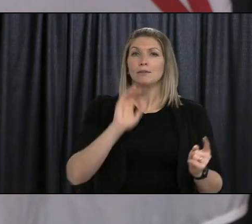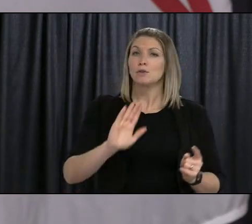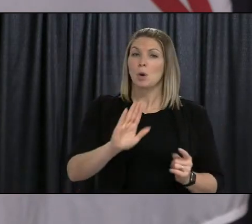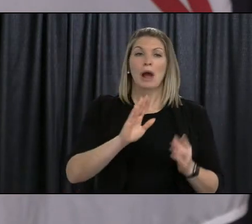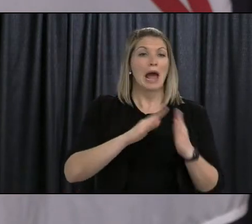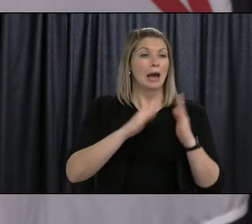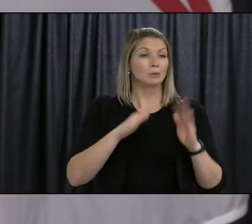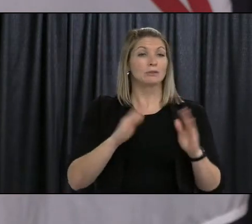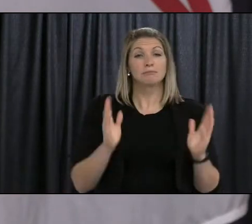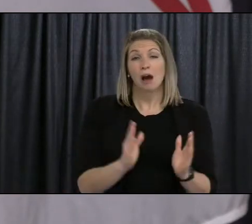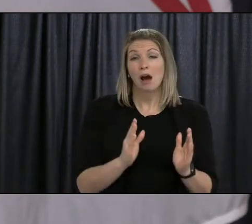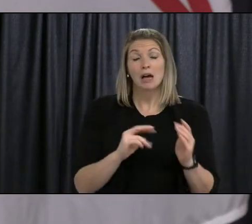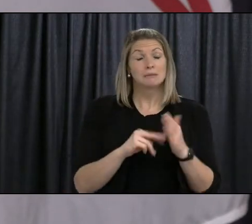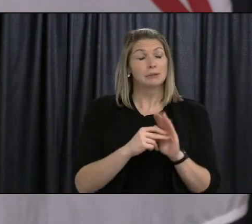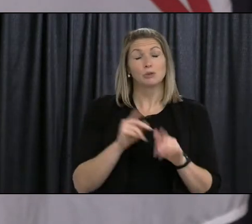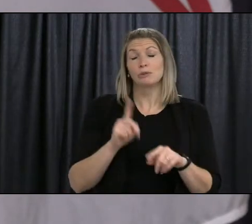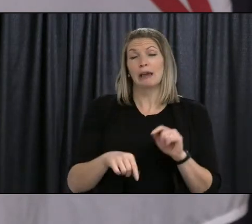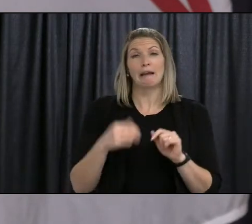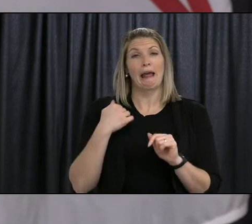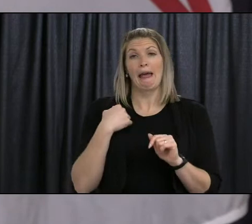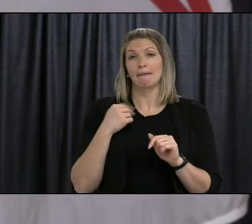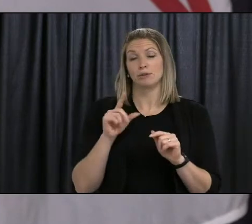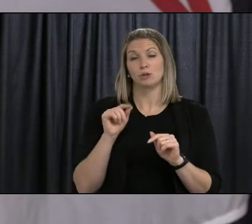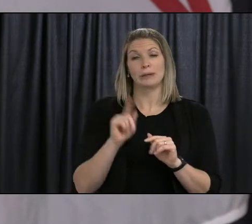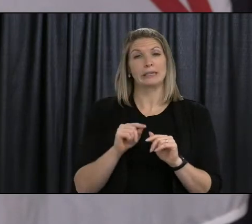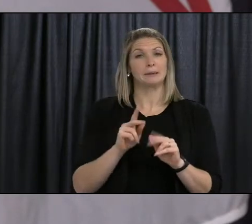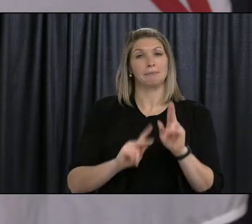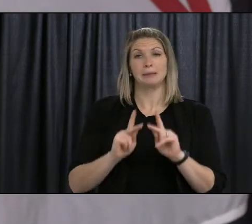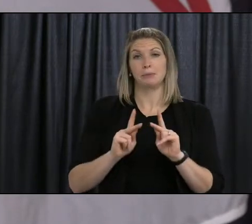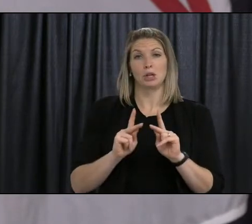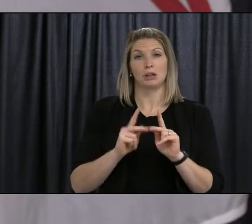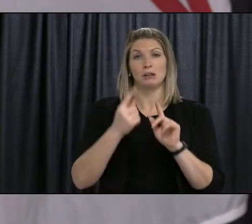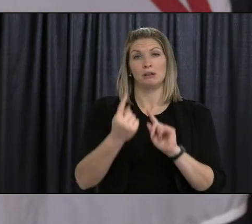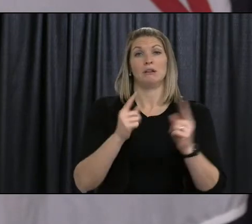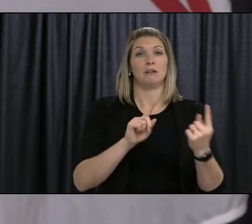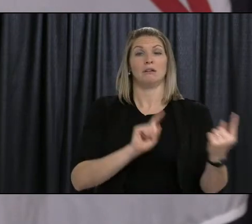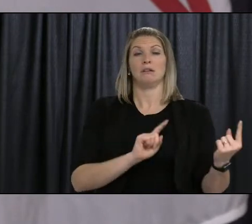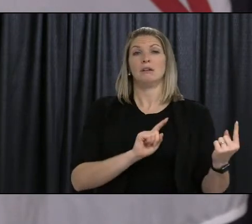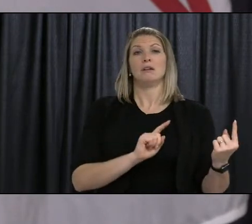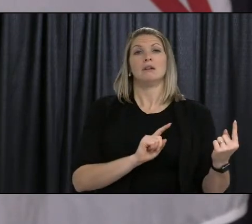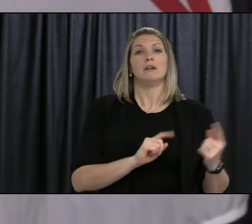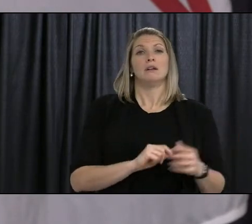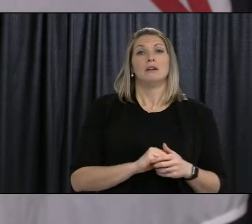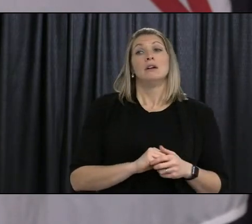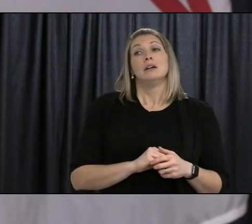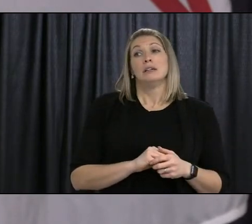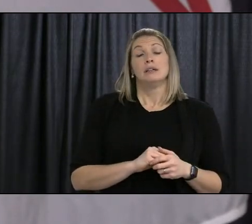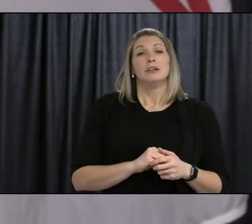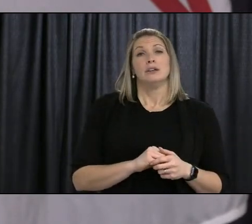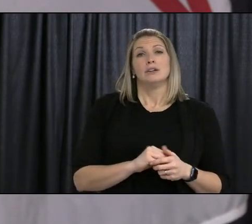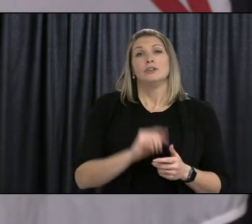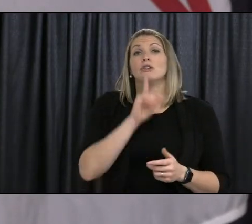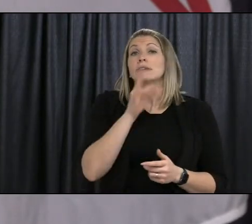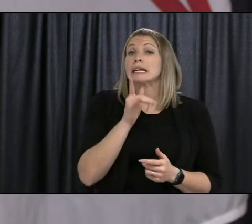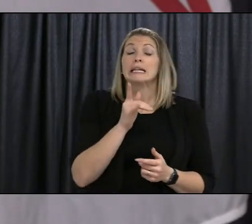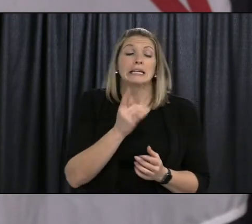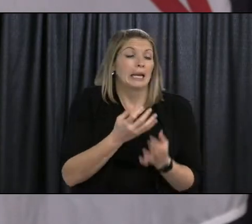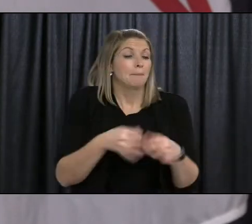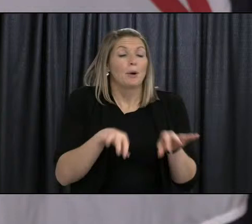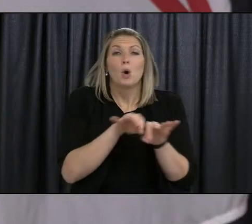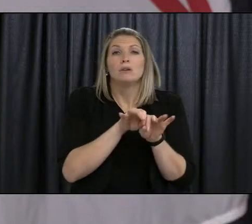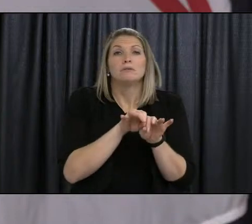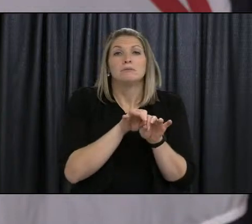accommodate 20 people, then you shouldn't have 20 people in your house without the appropriate physical distancing. So it's really just about keeping your